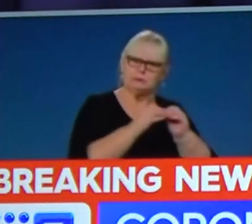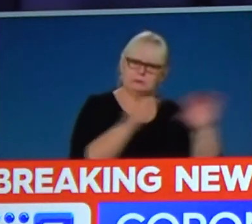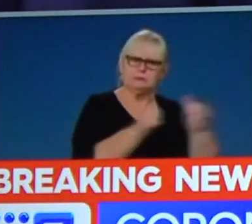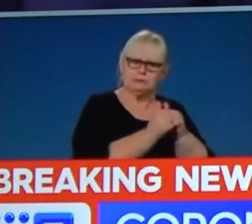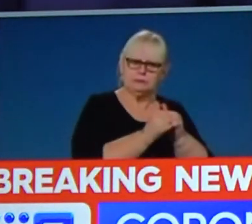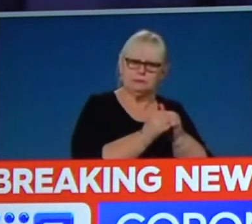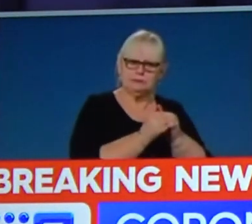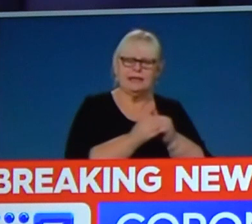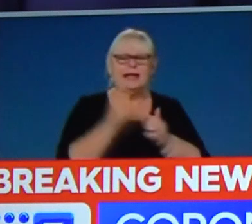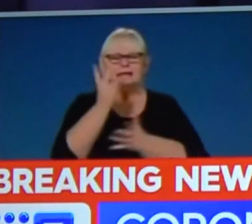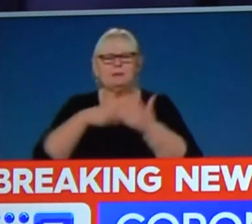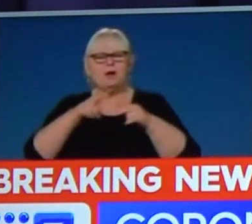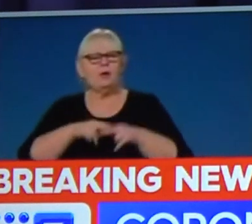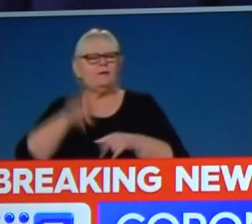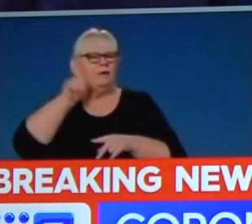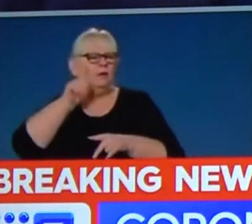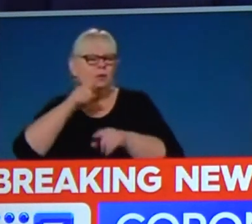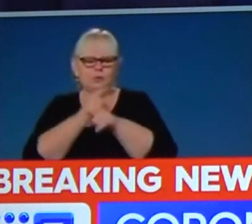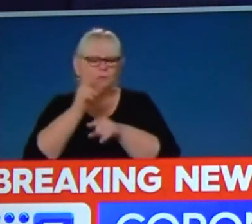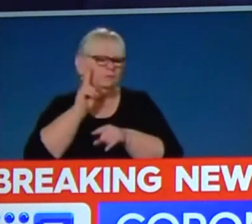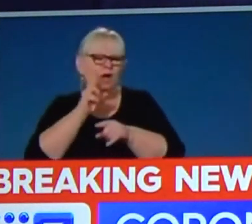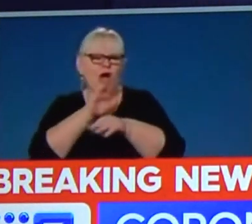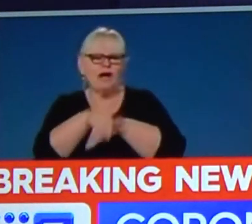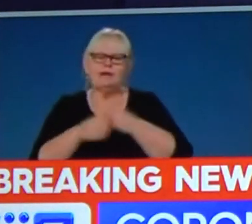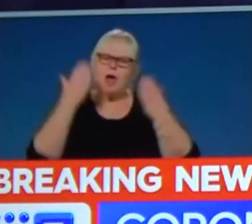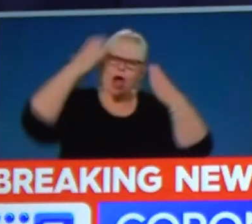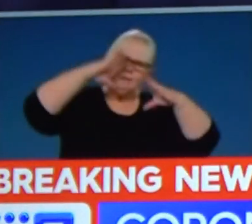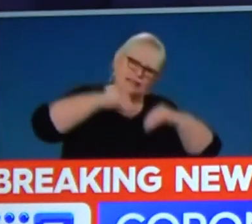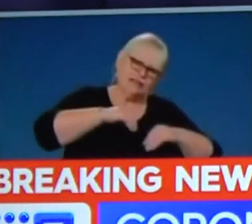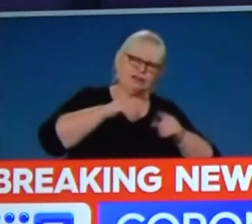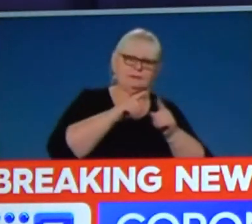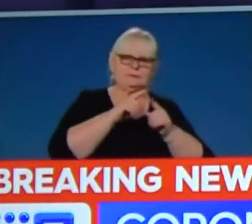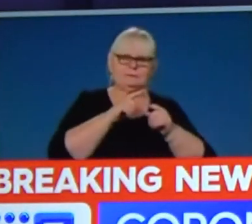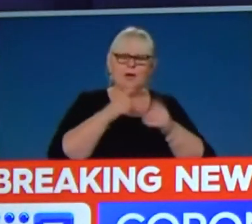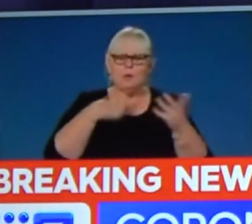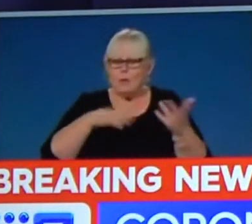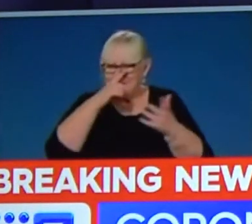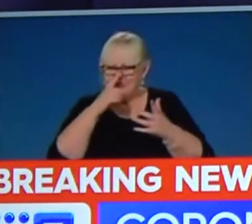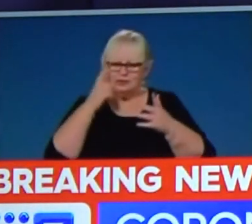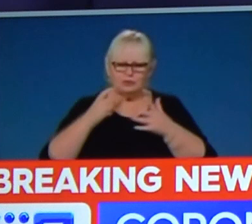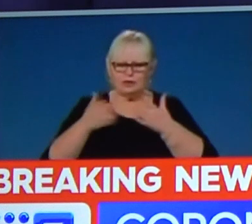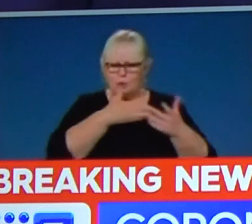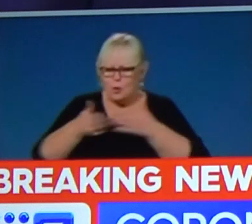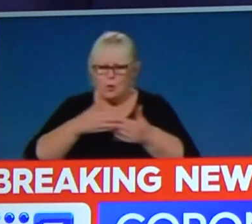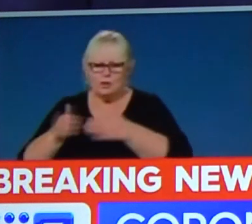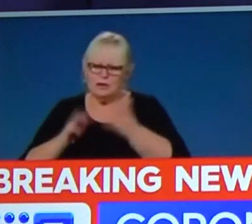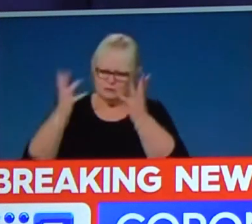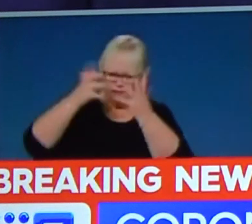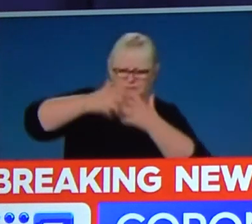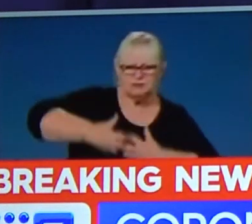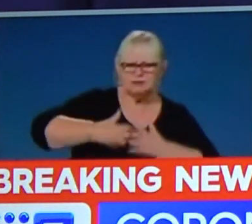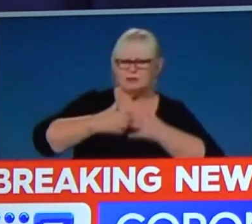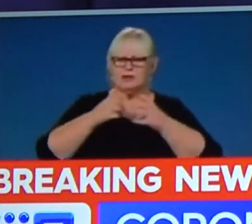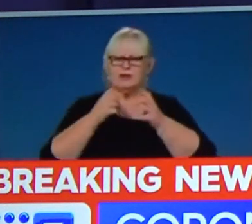of the hibernation approach, where we want people, bespoke, customised to their own circumstances, to sit